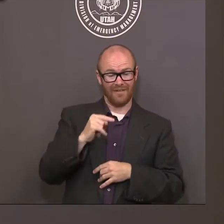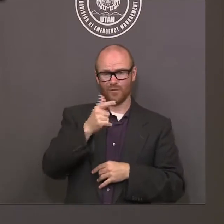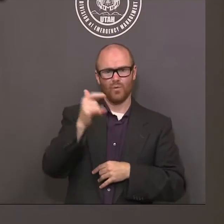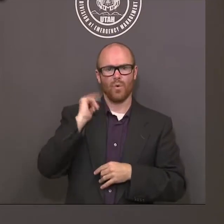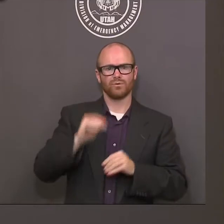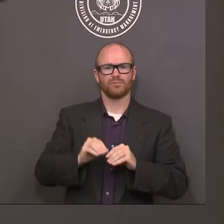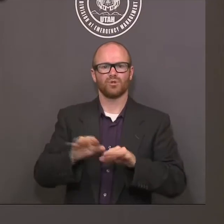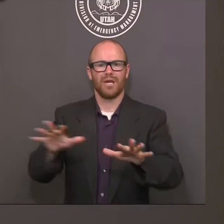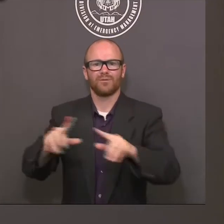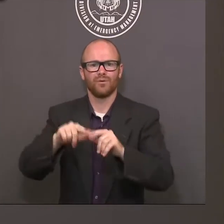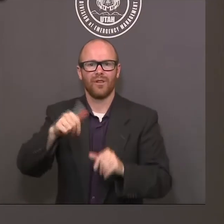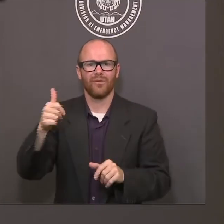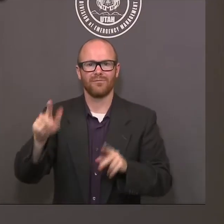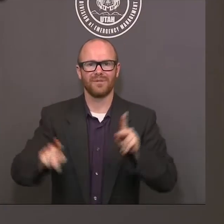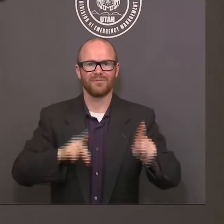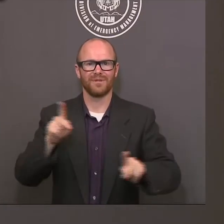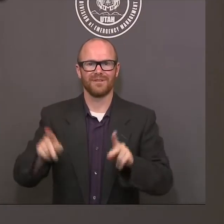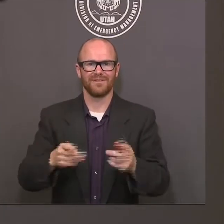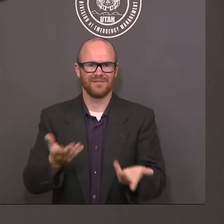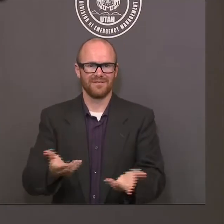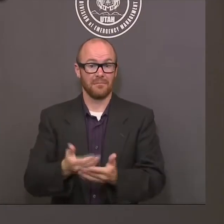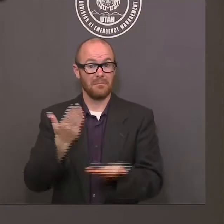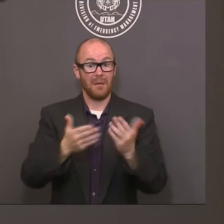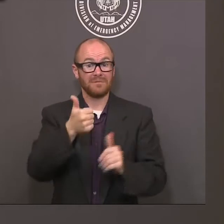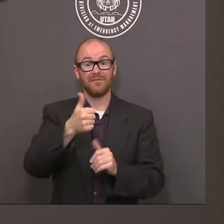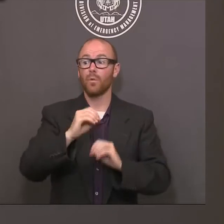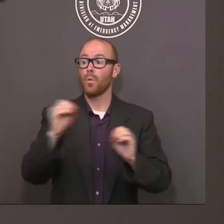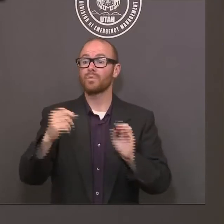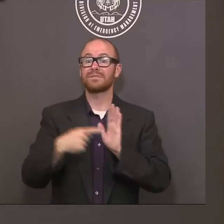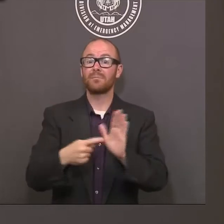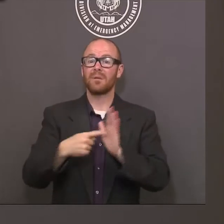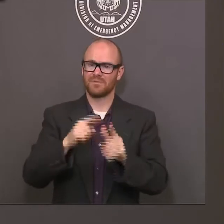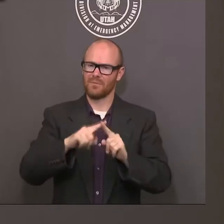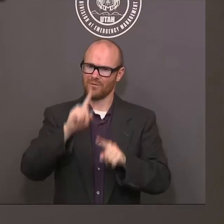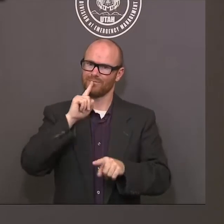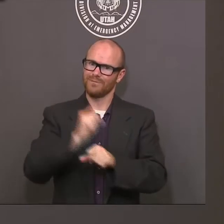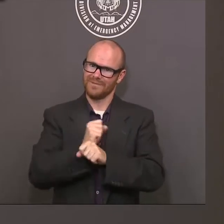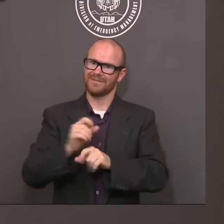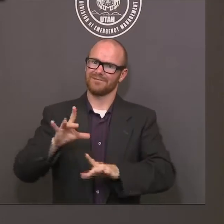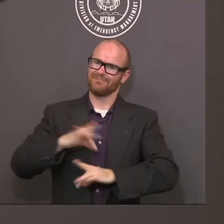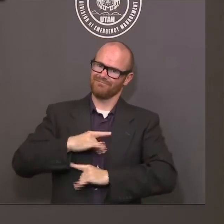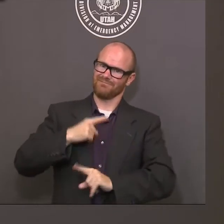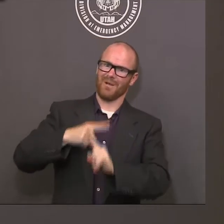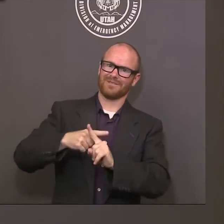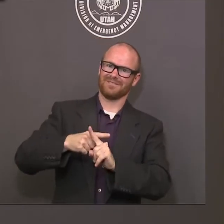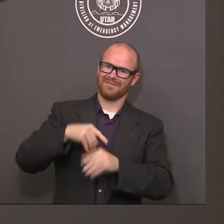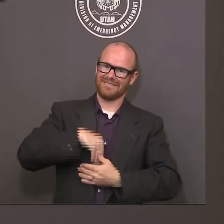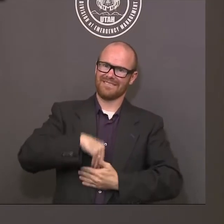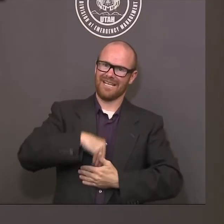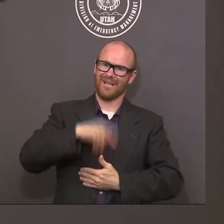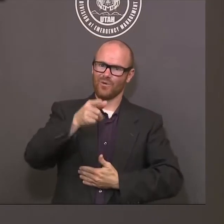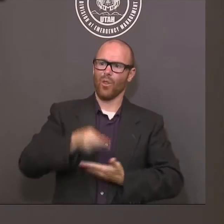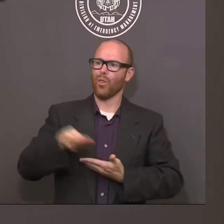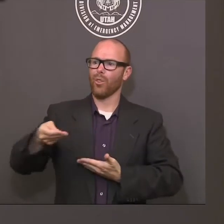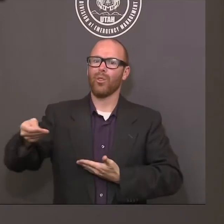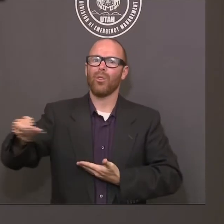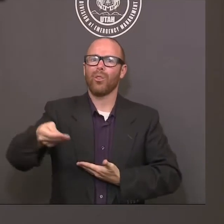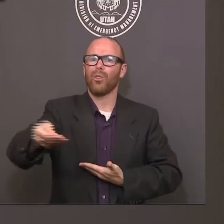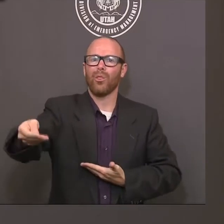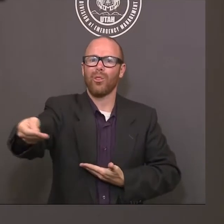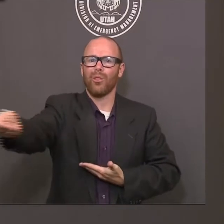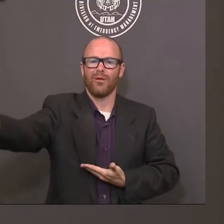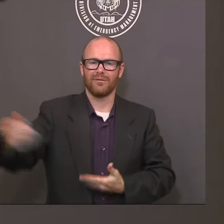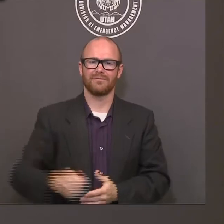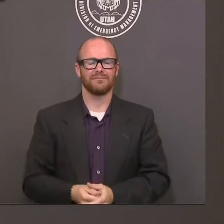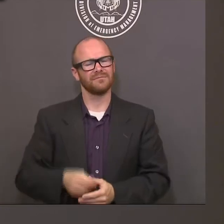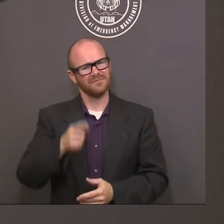the virus, even if you're asymptomatic and don't know it, to somebody else. So for those that really care about their